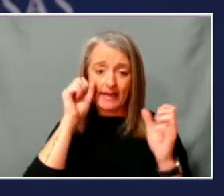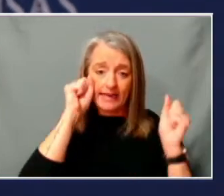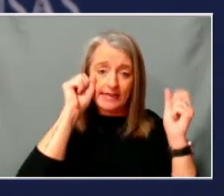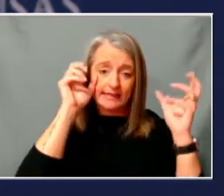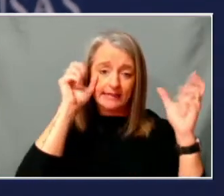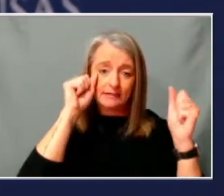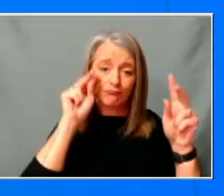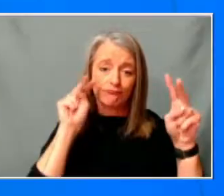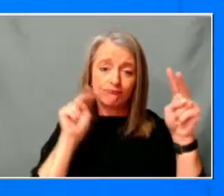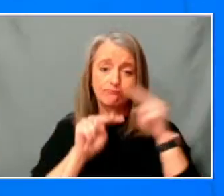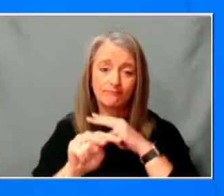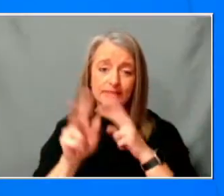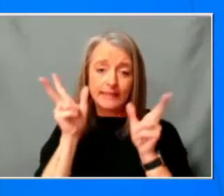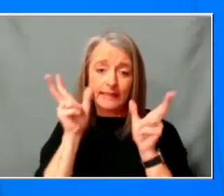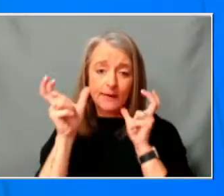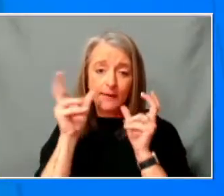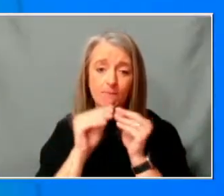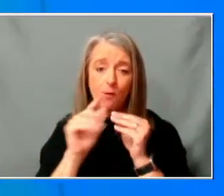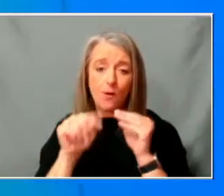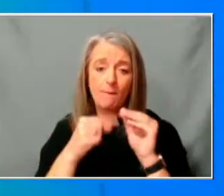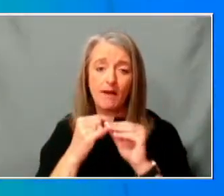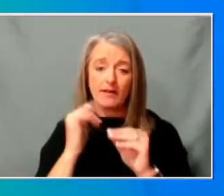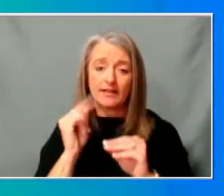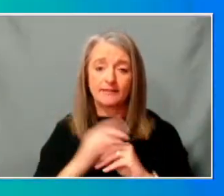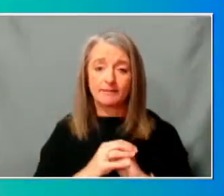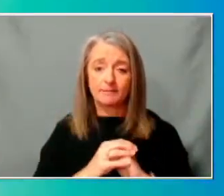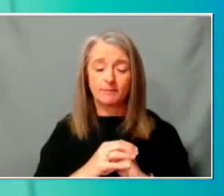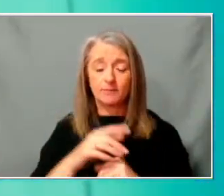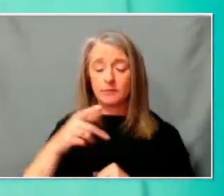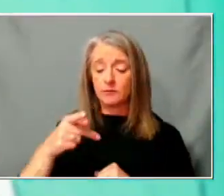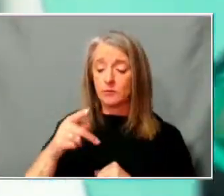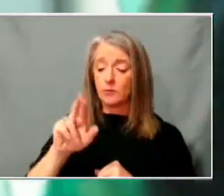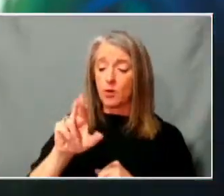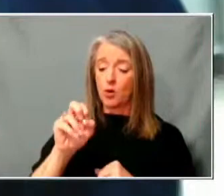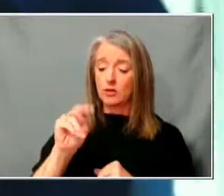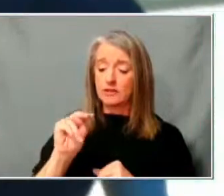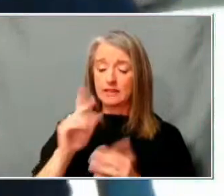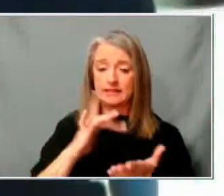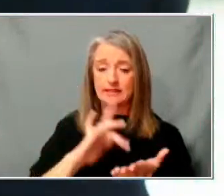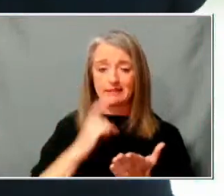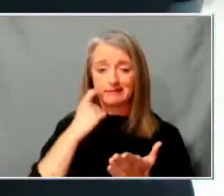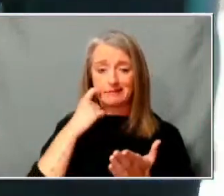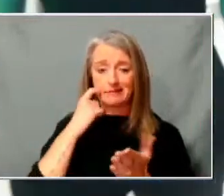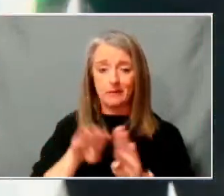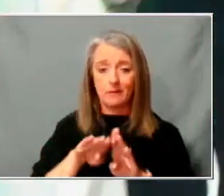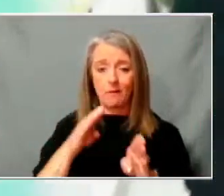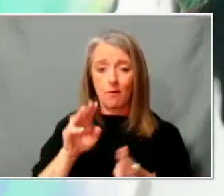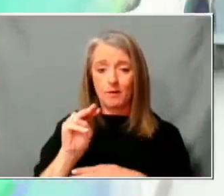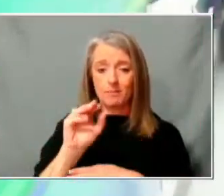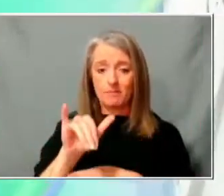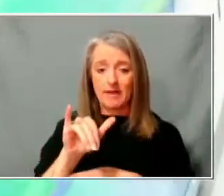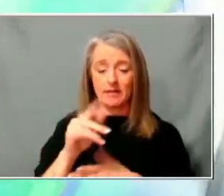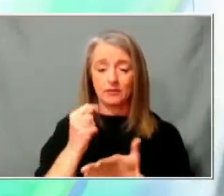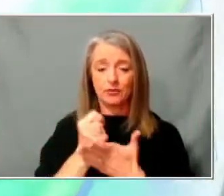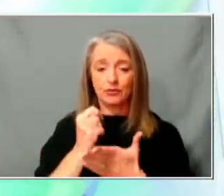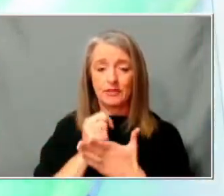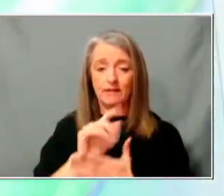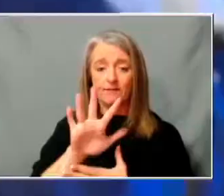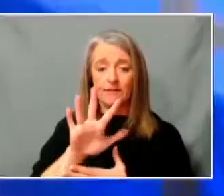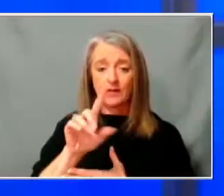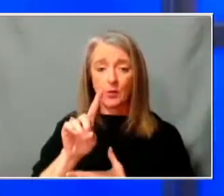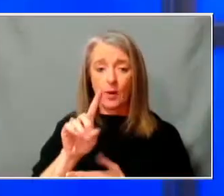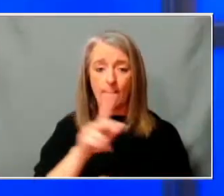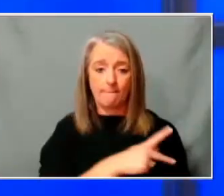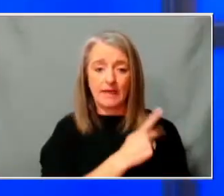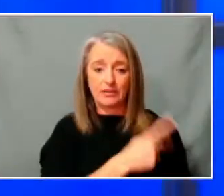forward to hear more about it. The Proton Center opened this past May and so far has treated 51